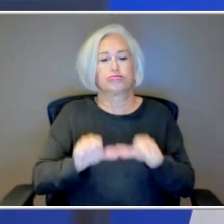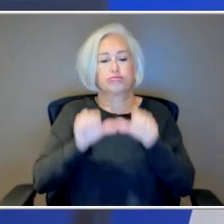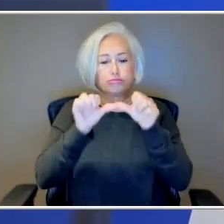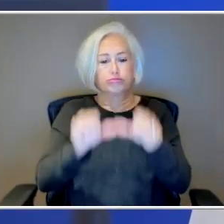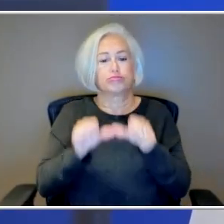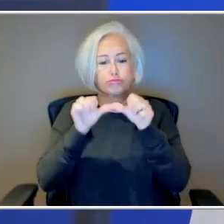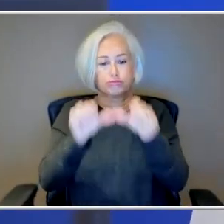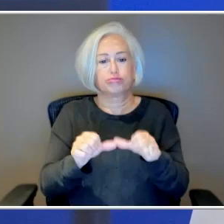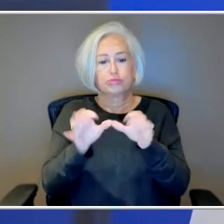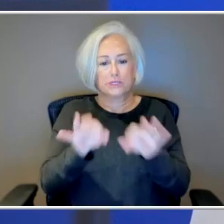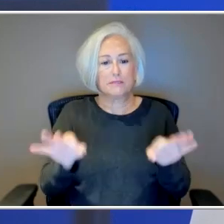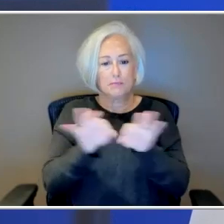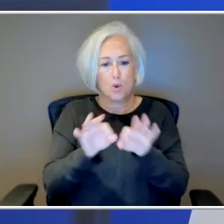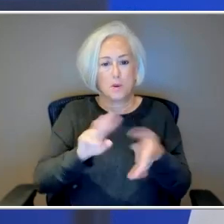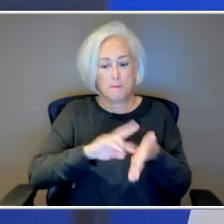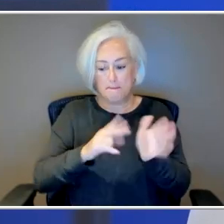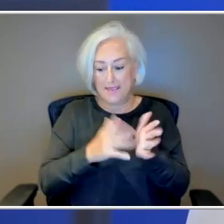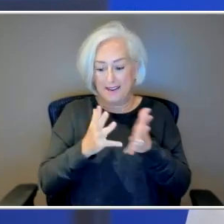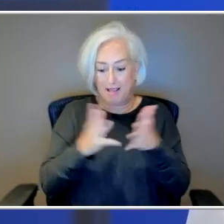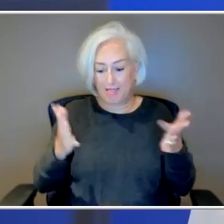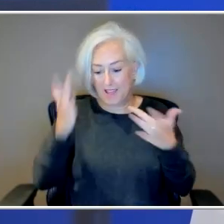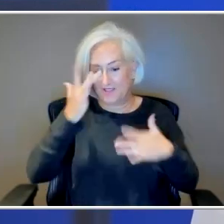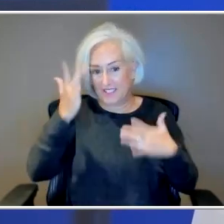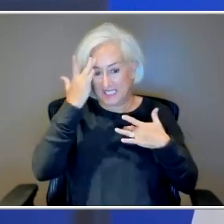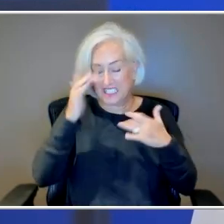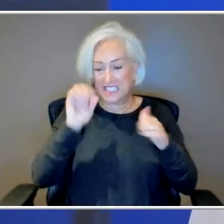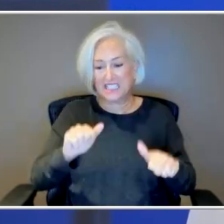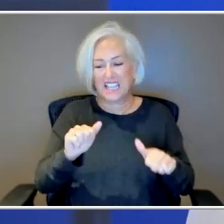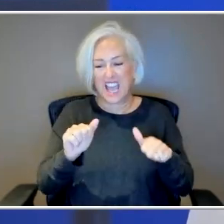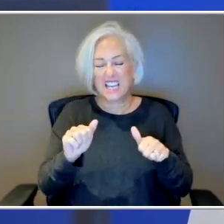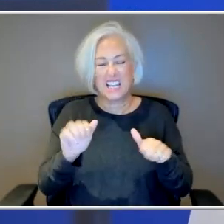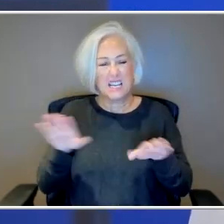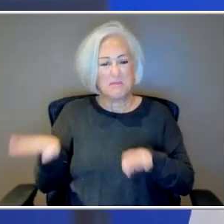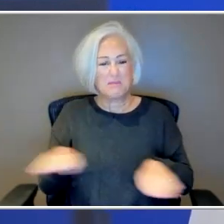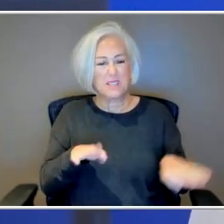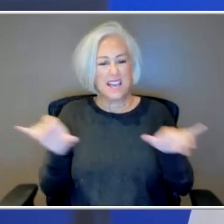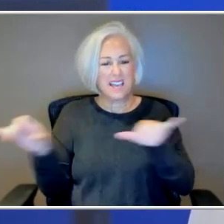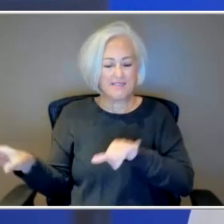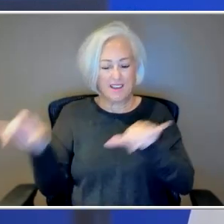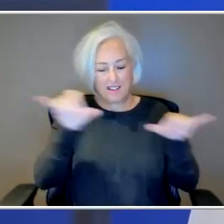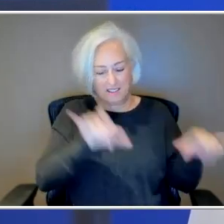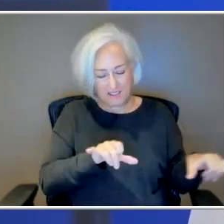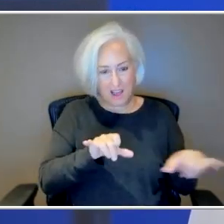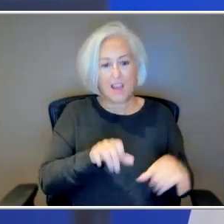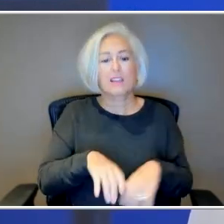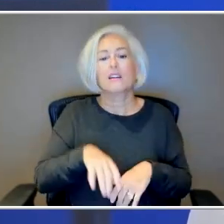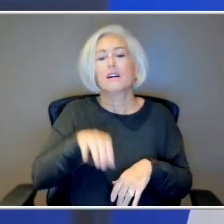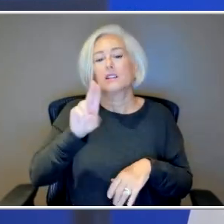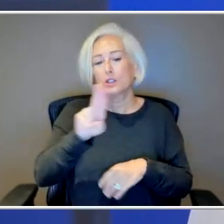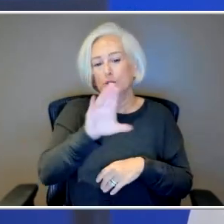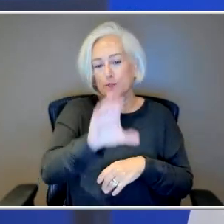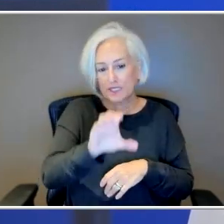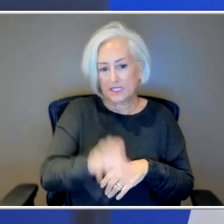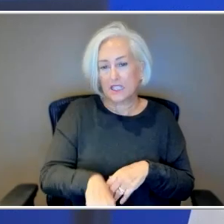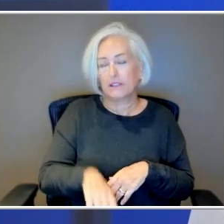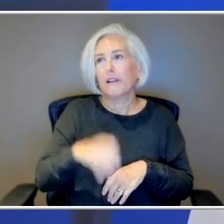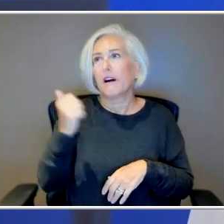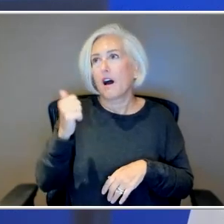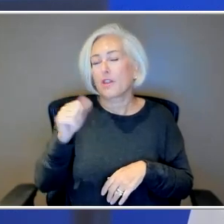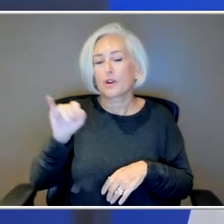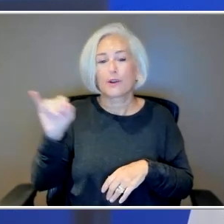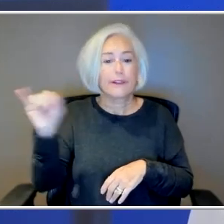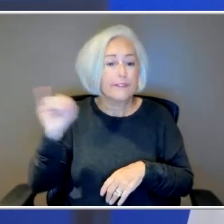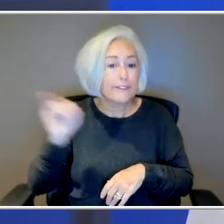of diseases can mimic ulcerative colitis. A lot of things can cause inflammation in the colon, including infections, viral infections, bacterial,